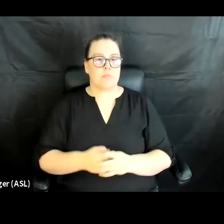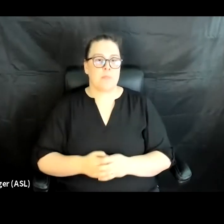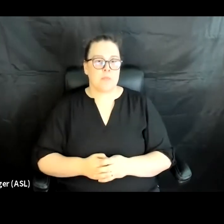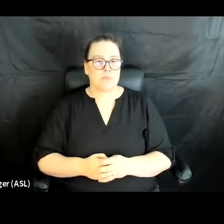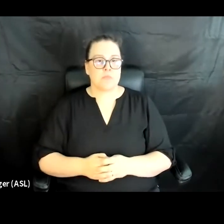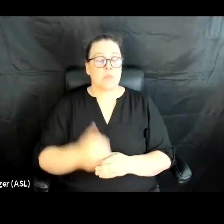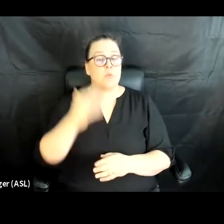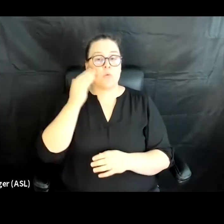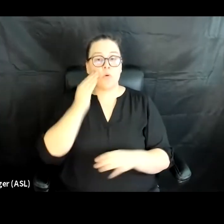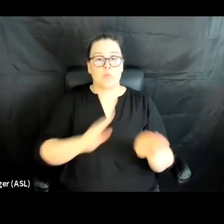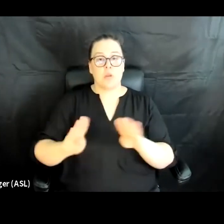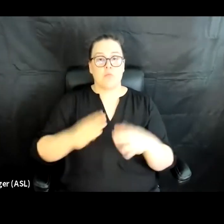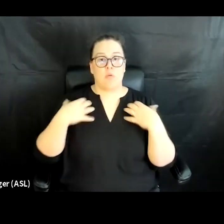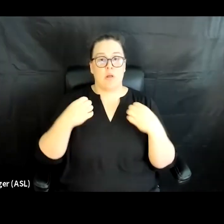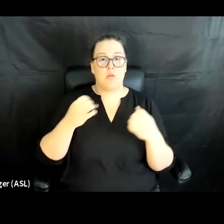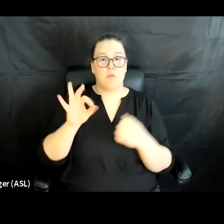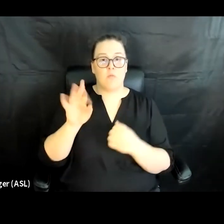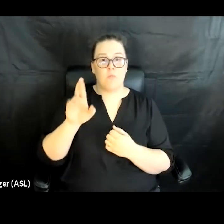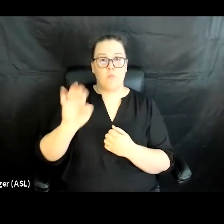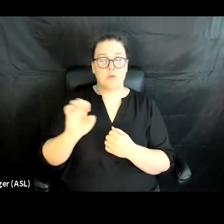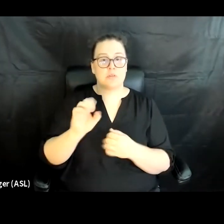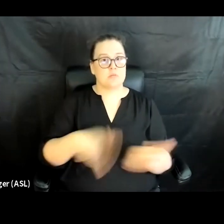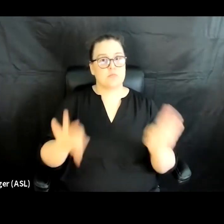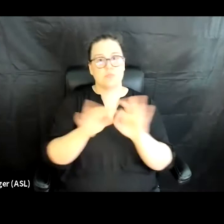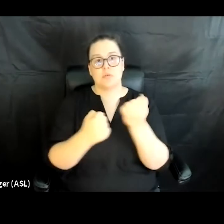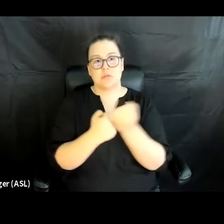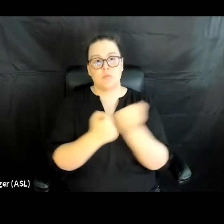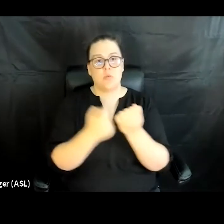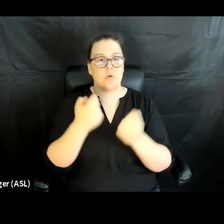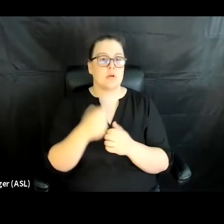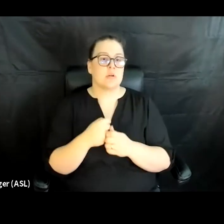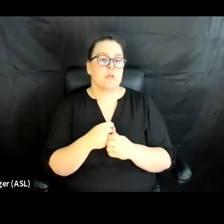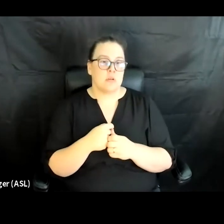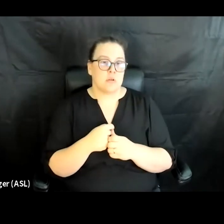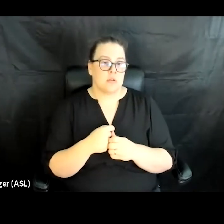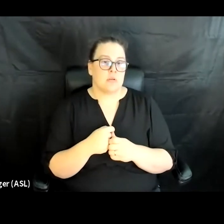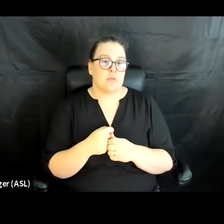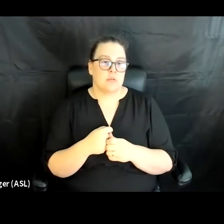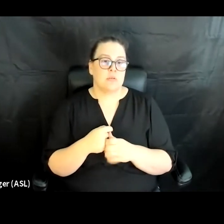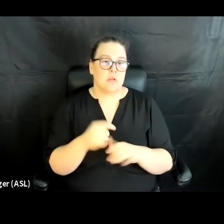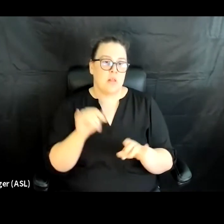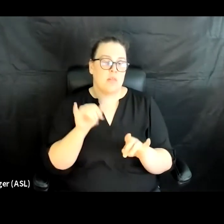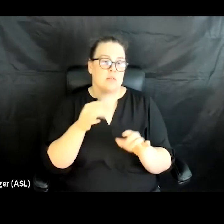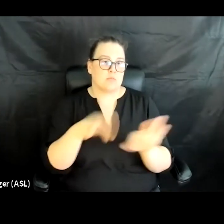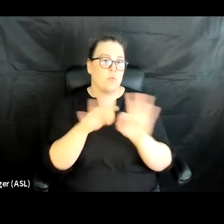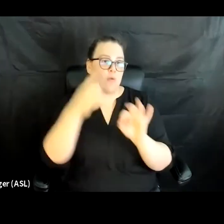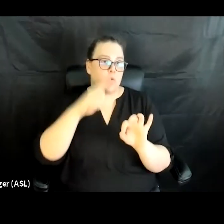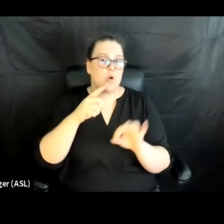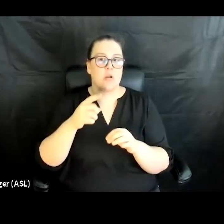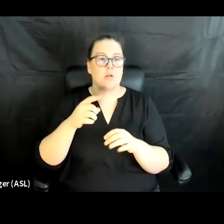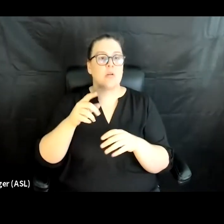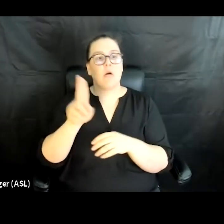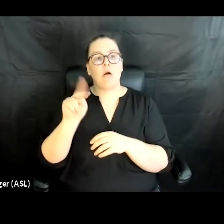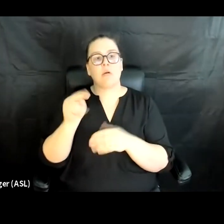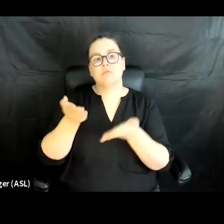force is essential support for the health and well-being of underserved populations in Massachusetts. And with the